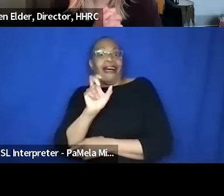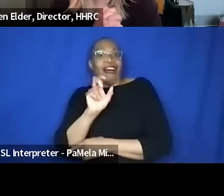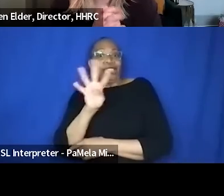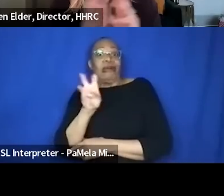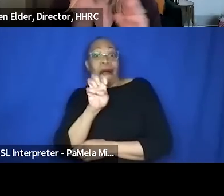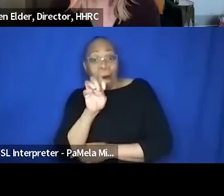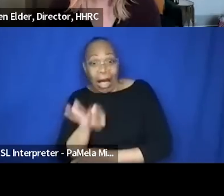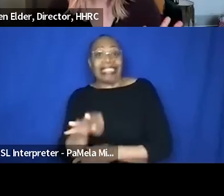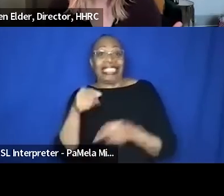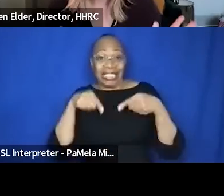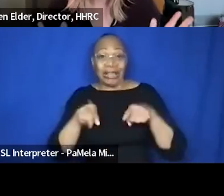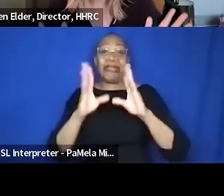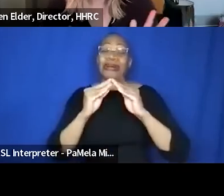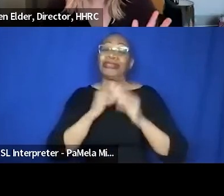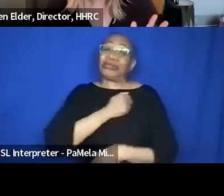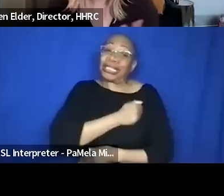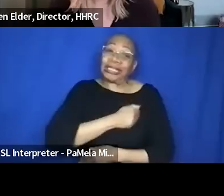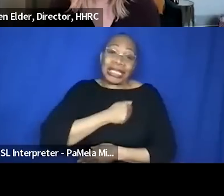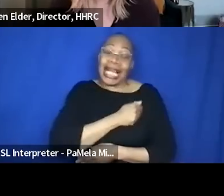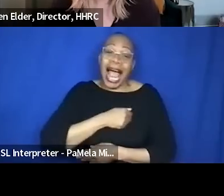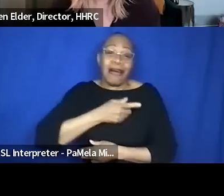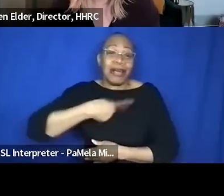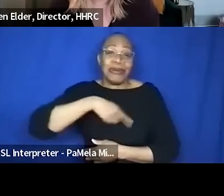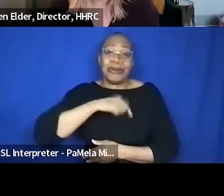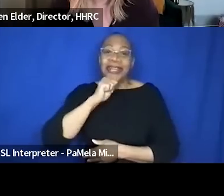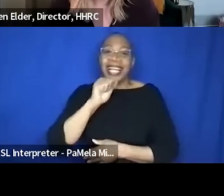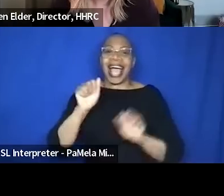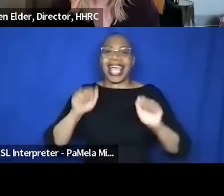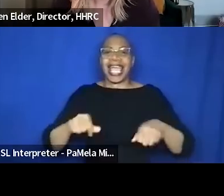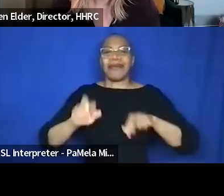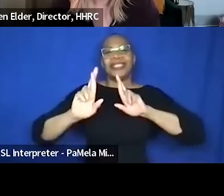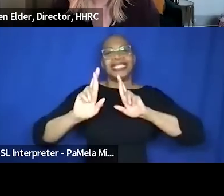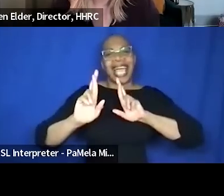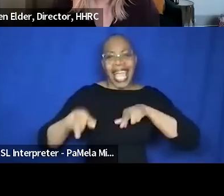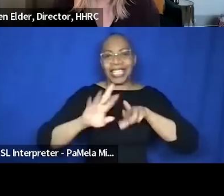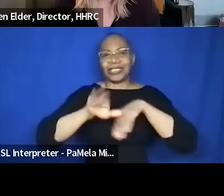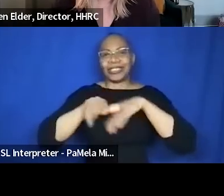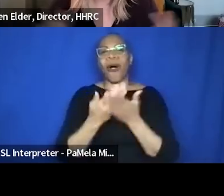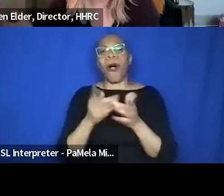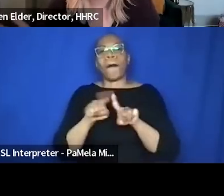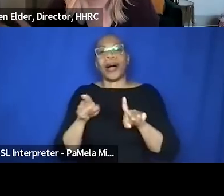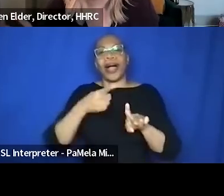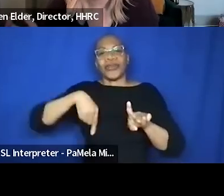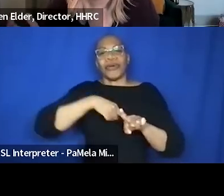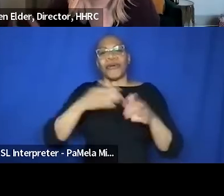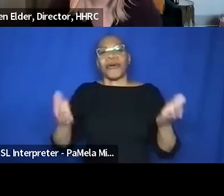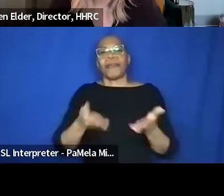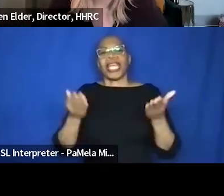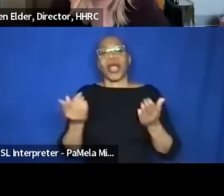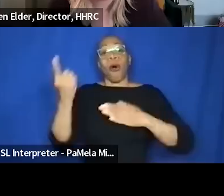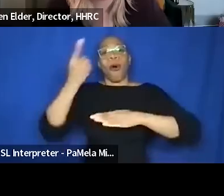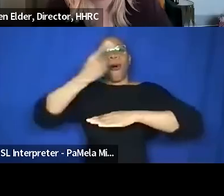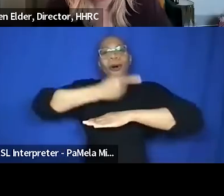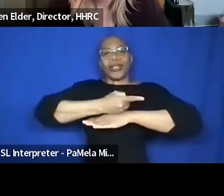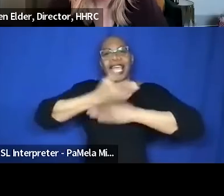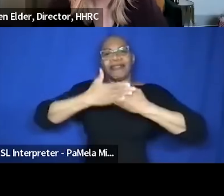so I am sorry we didn't get to all of them, but we would be here all day through the rest of the week, which I would enjoy continuing